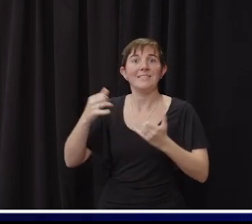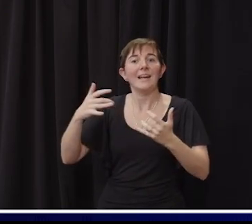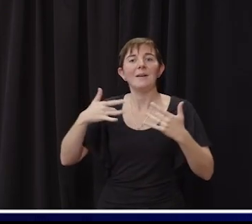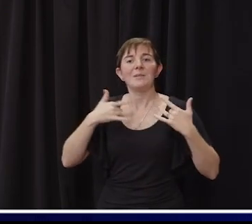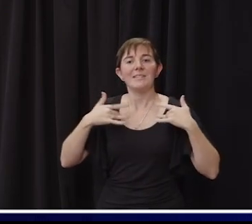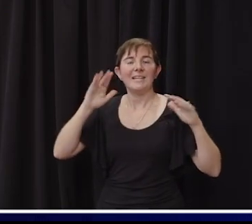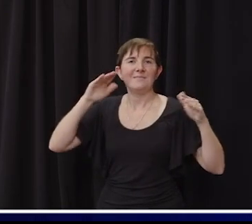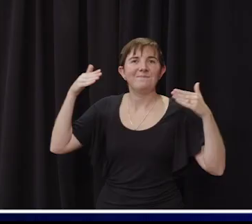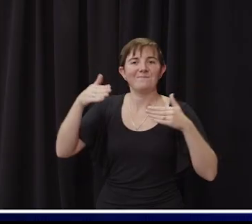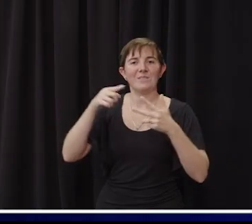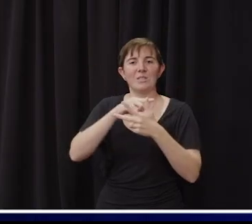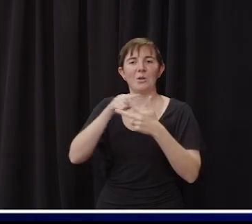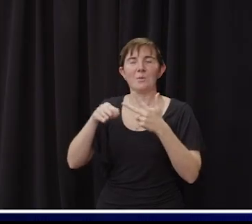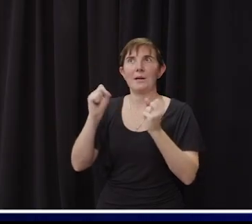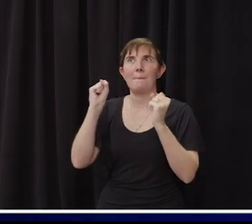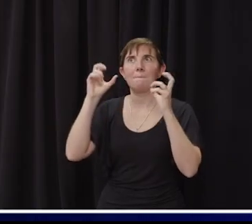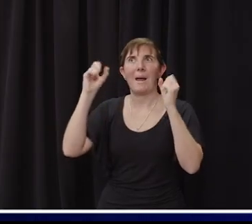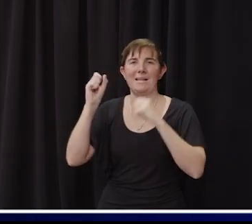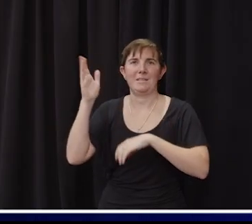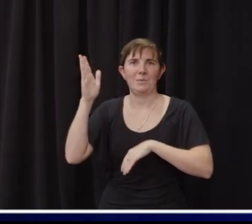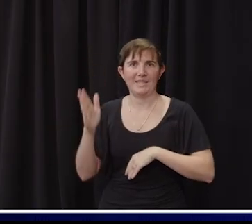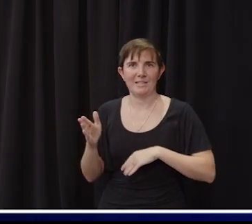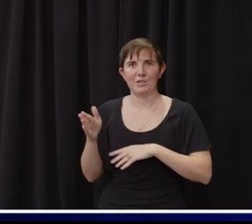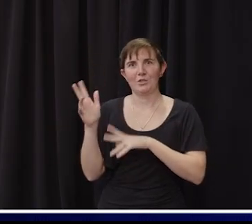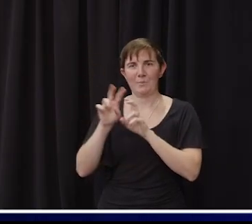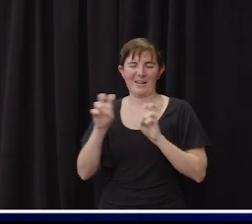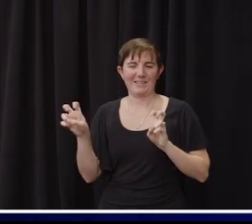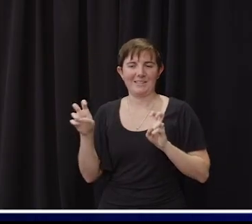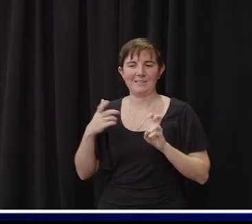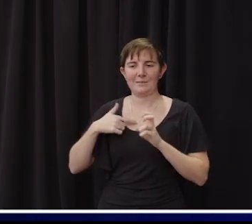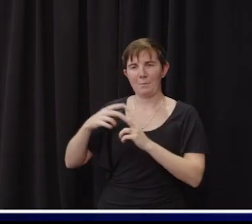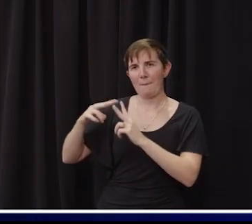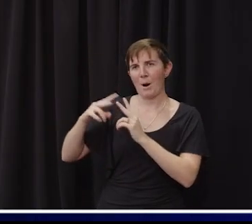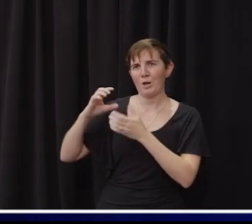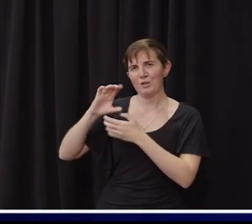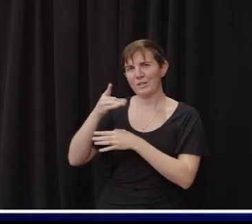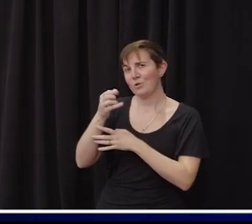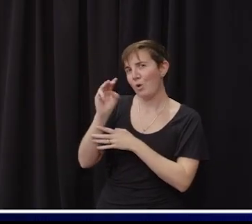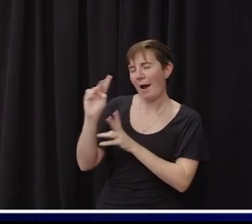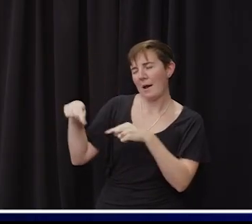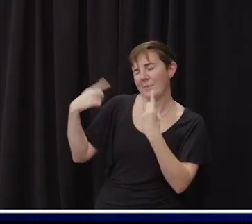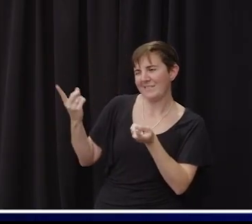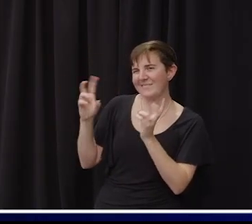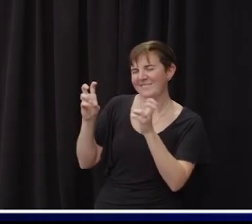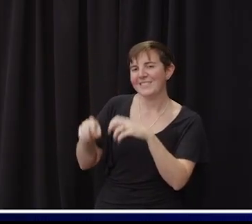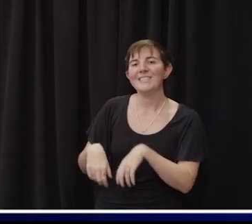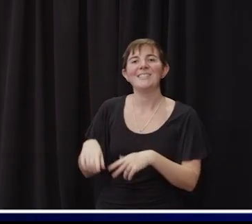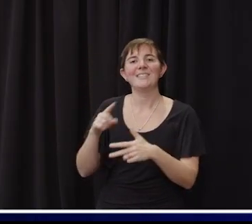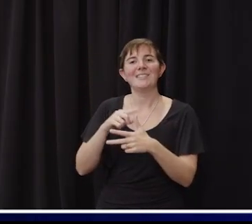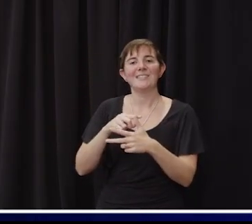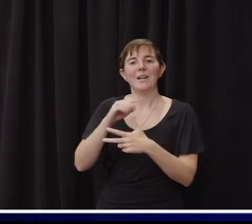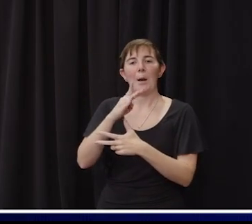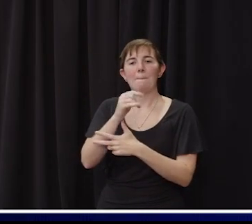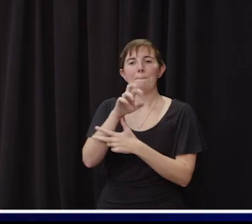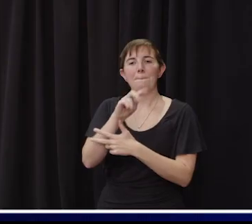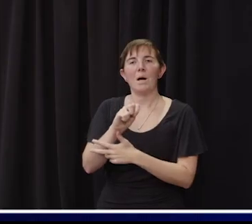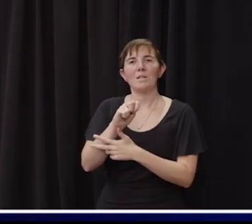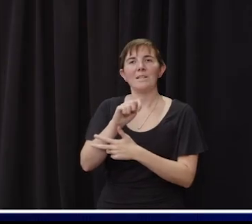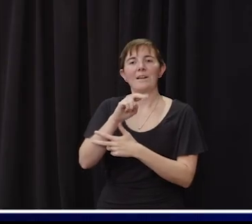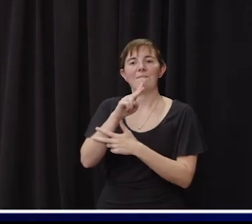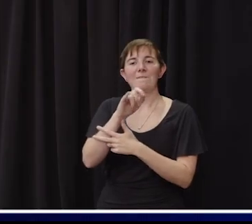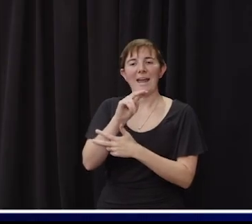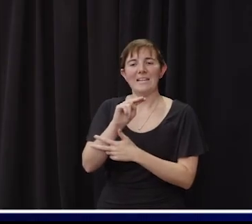feature three amazing presenters and panelists who've been my partners in crime throughout this process. We've got Bart Van Vliet,